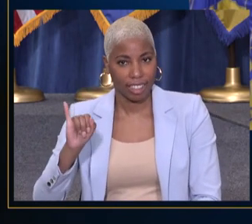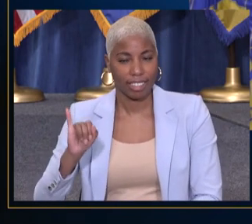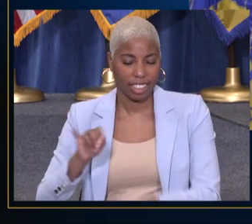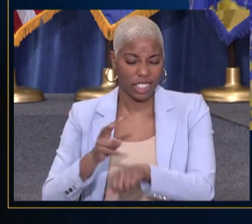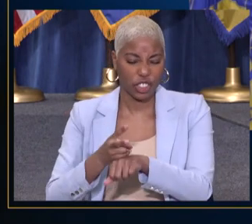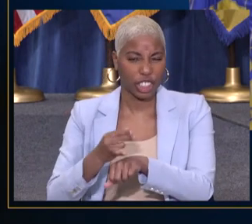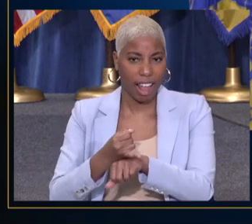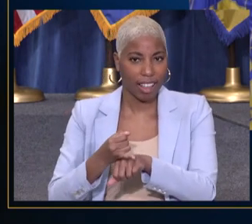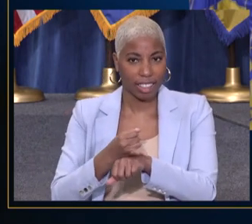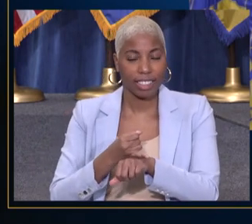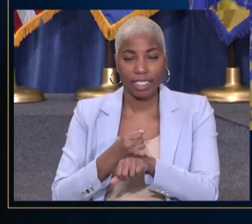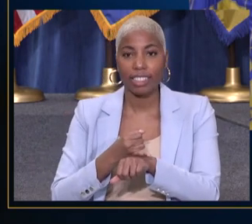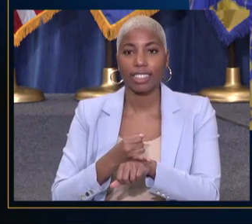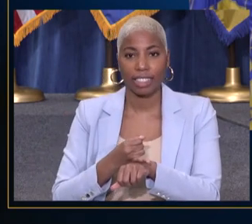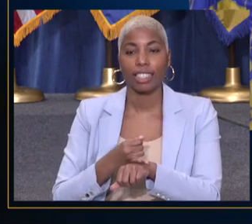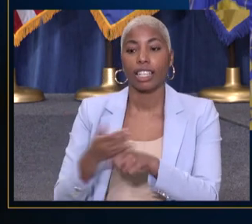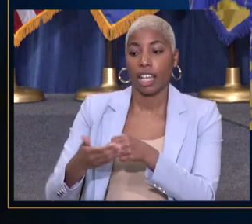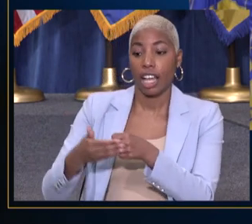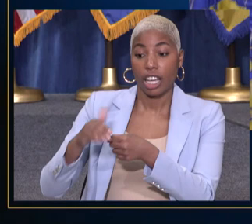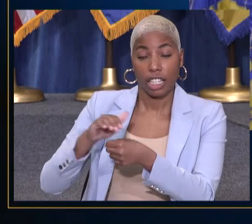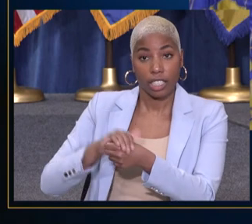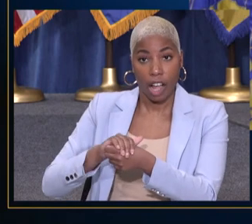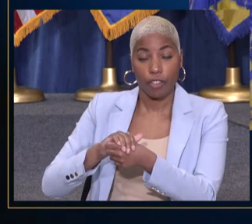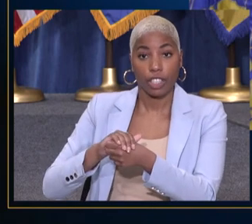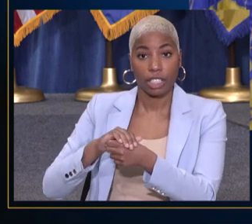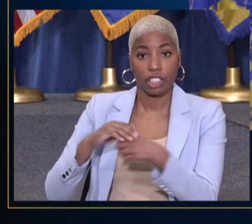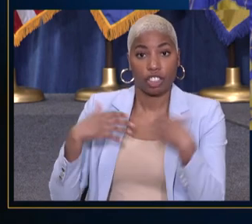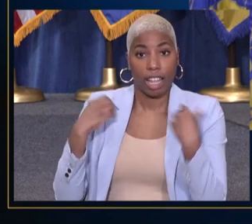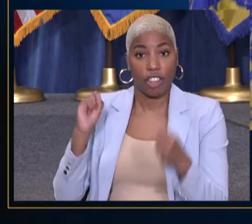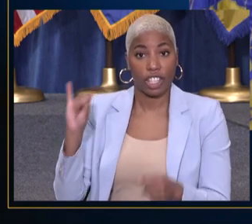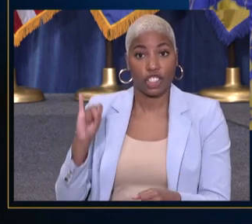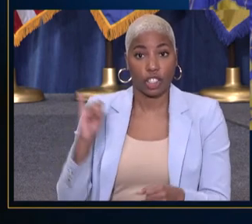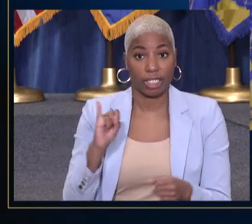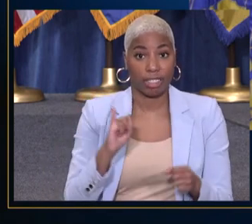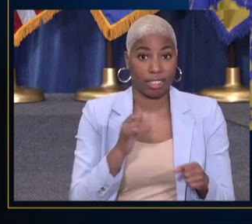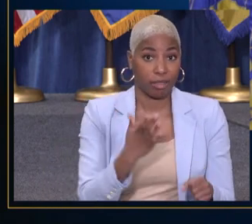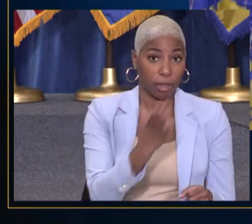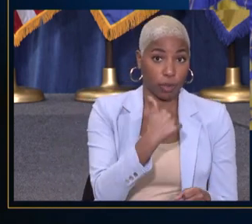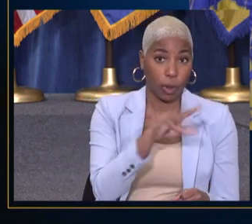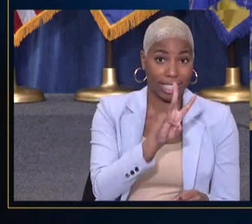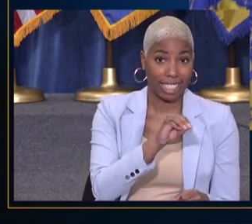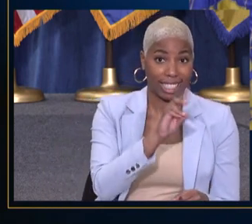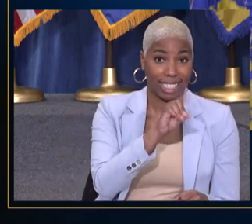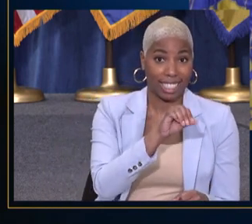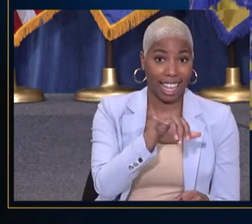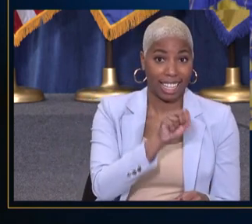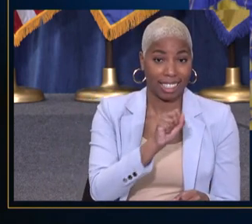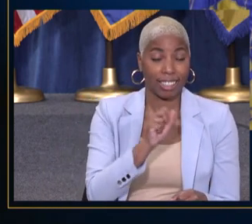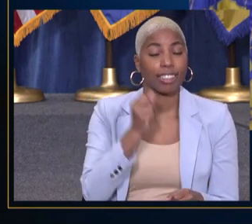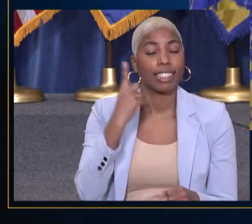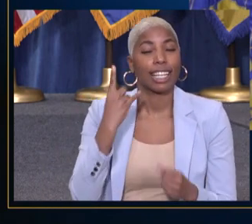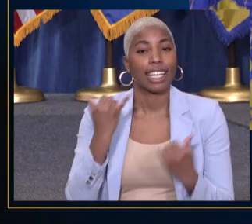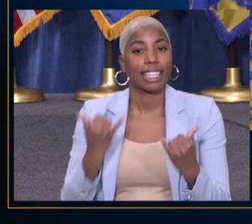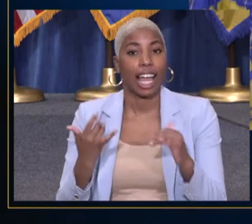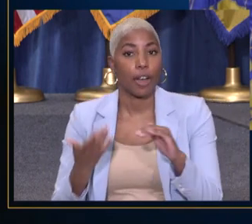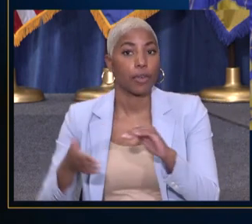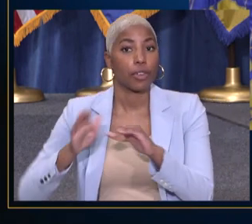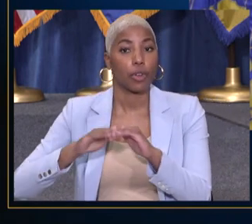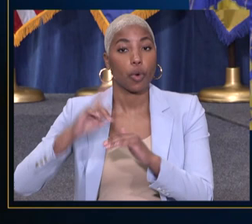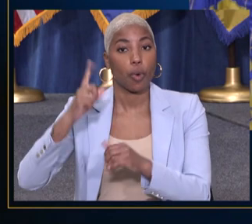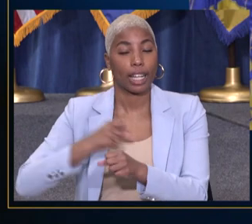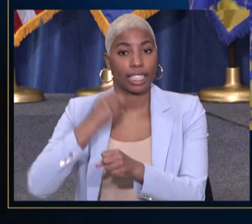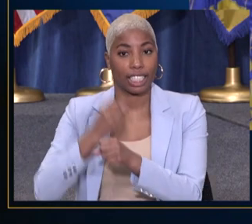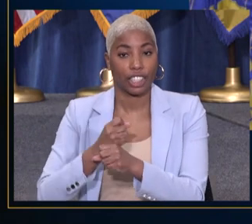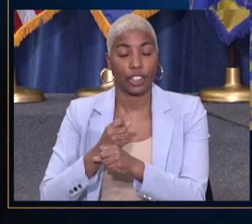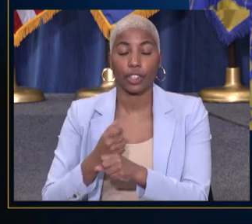Medicaid postpartum coverage from 60 days to 1 year. This administration and Health and Human Services have proposed and released